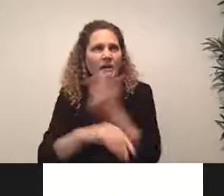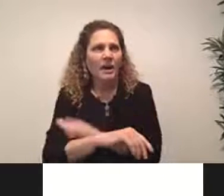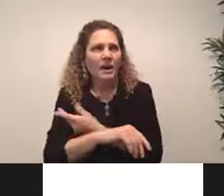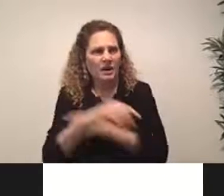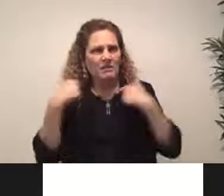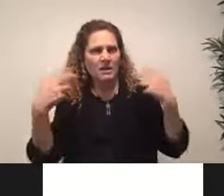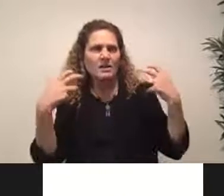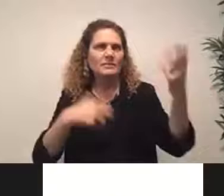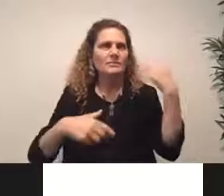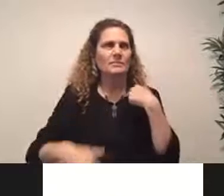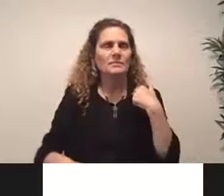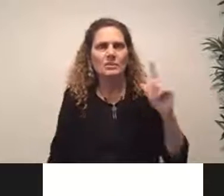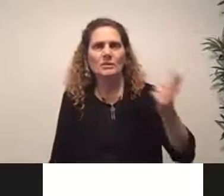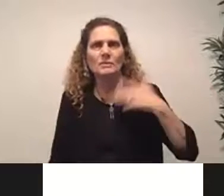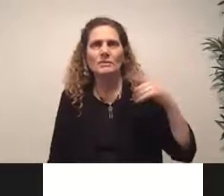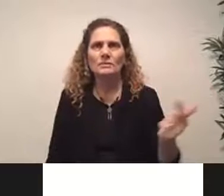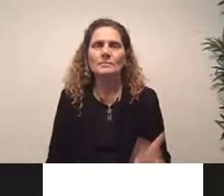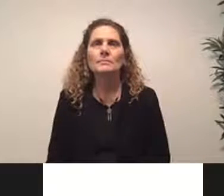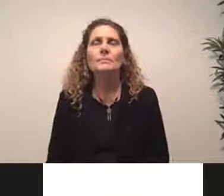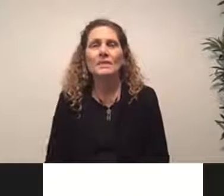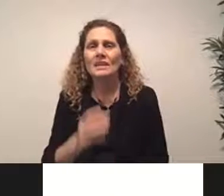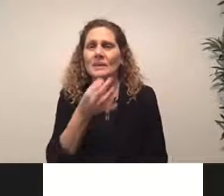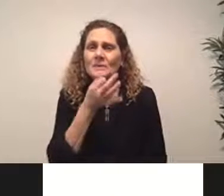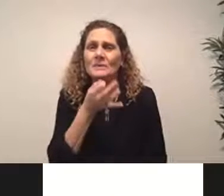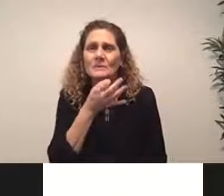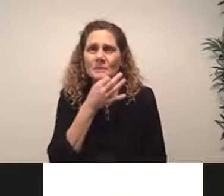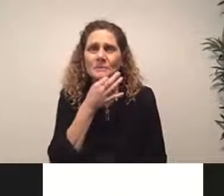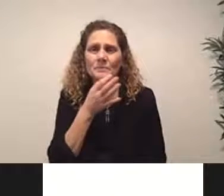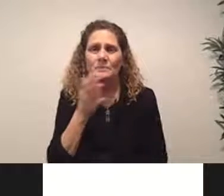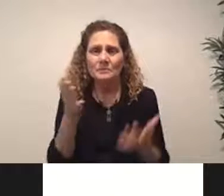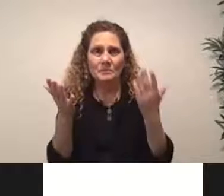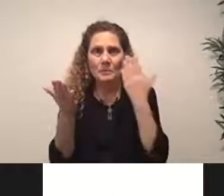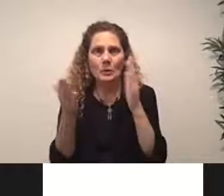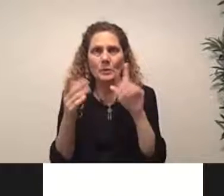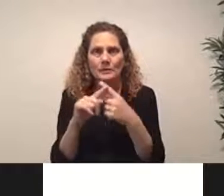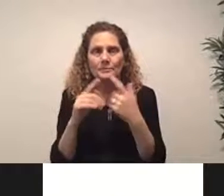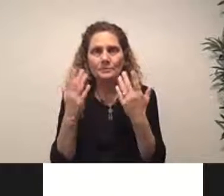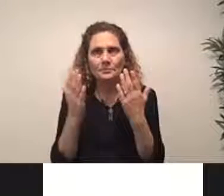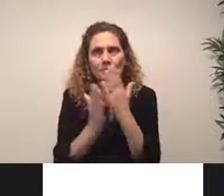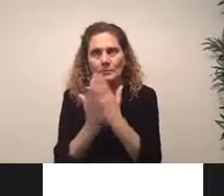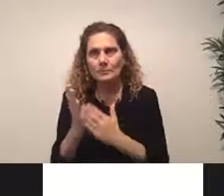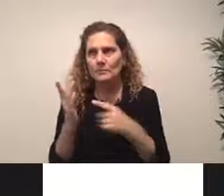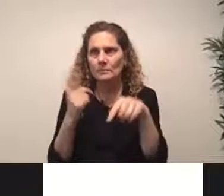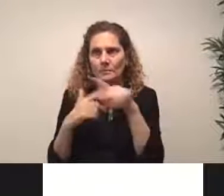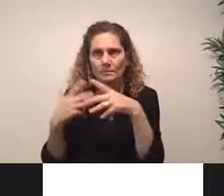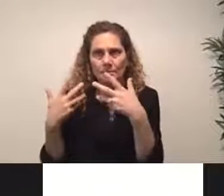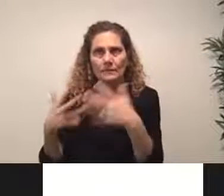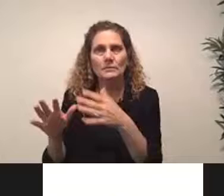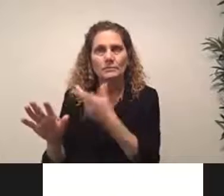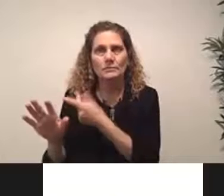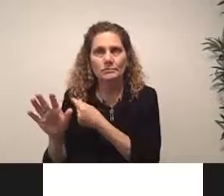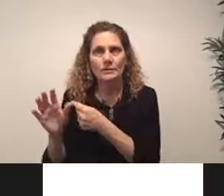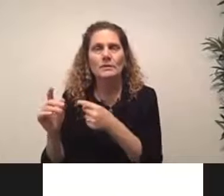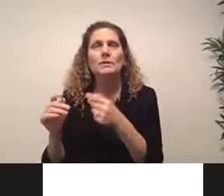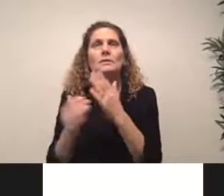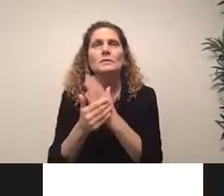soon, but perhaps a bit sooner for some groups than others. At a national and a state level, specific groups have been